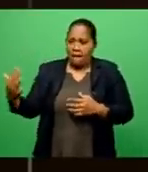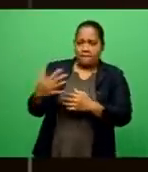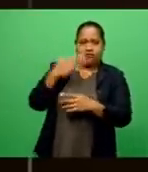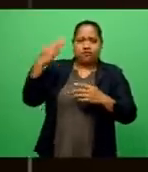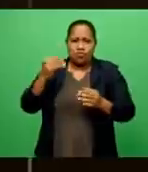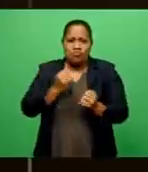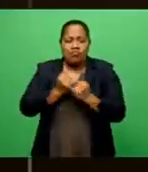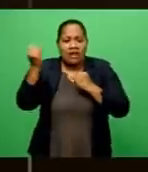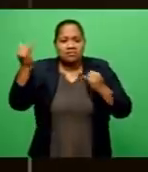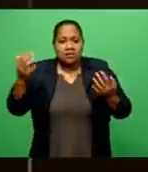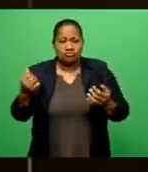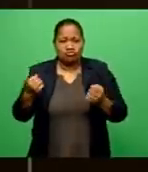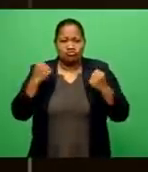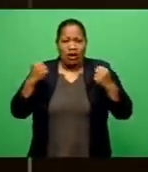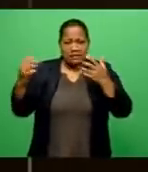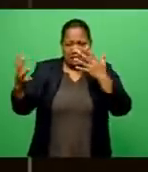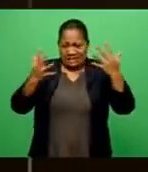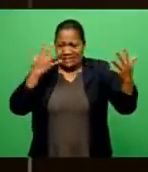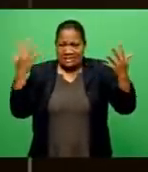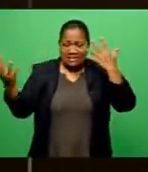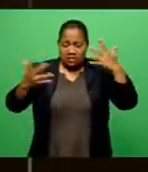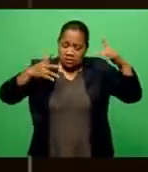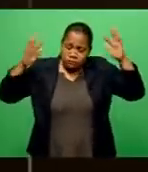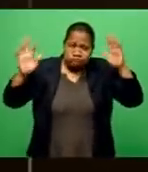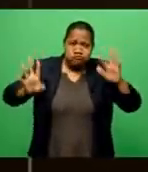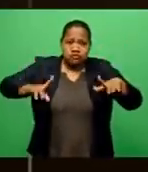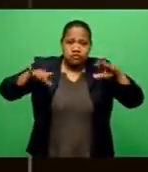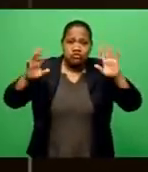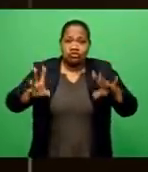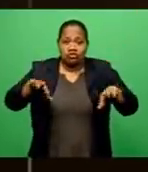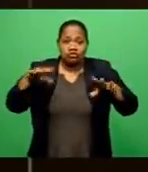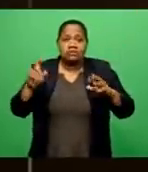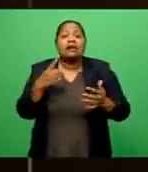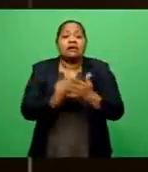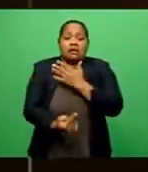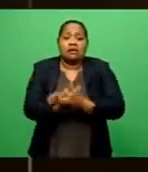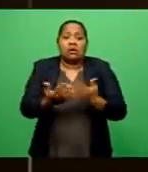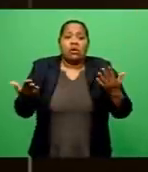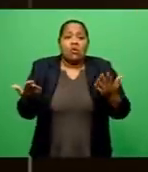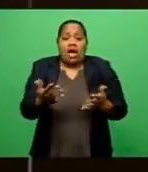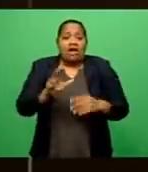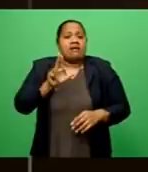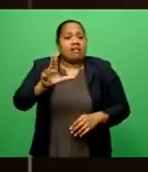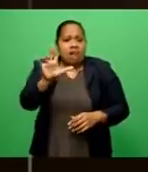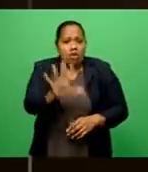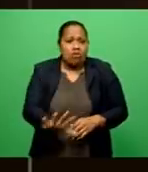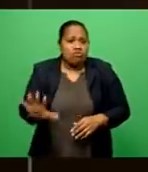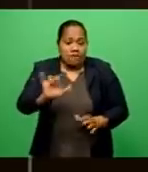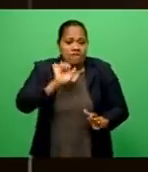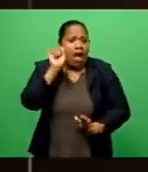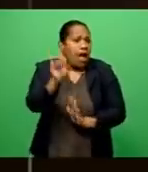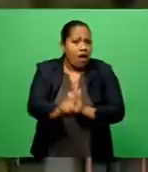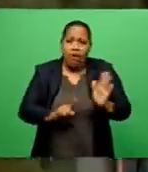severe. Strong winds, heavy rain and damaging swells battered the Lao group for hours. Josiah Nanunga has more.